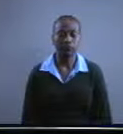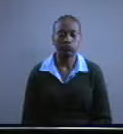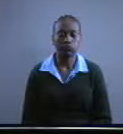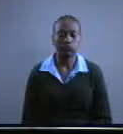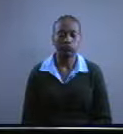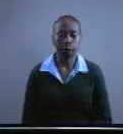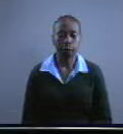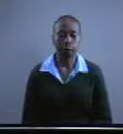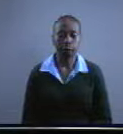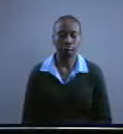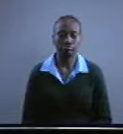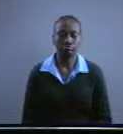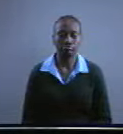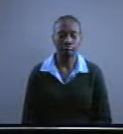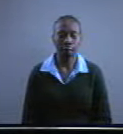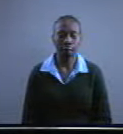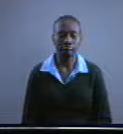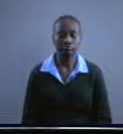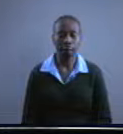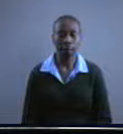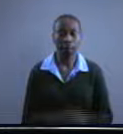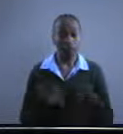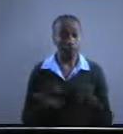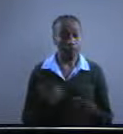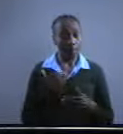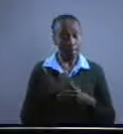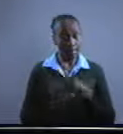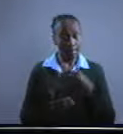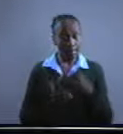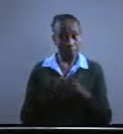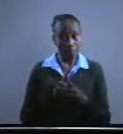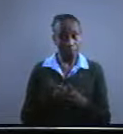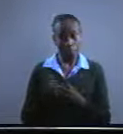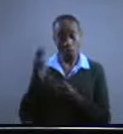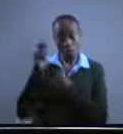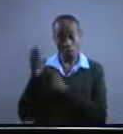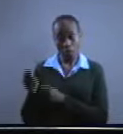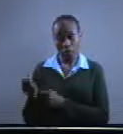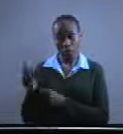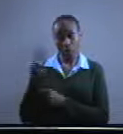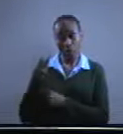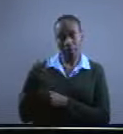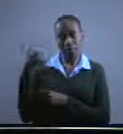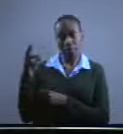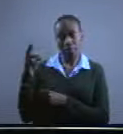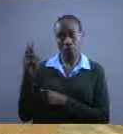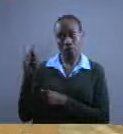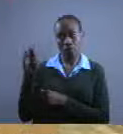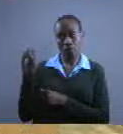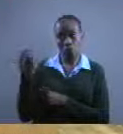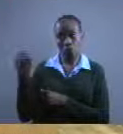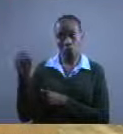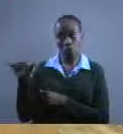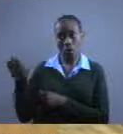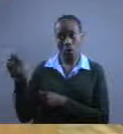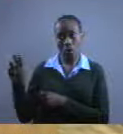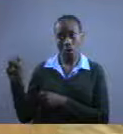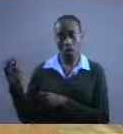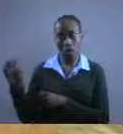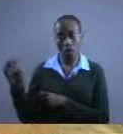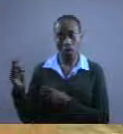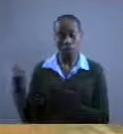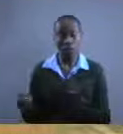We proceed with the point where Honorable Van Rooyen was going to speak on the bill. Honourable member, you have